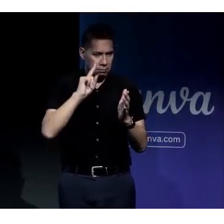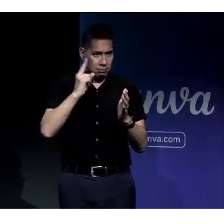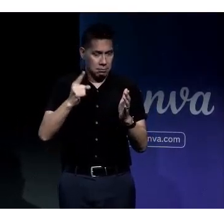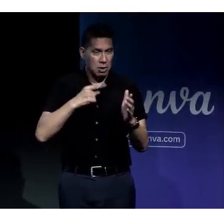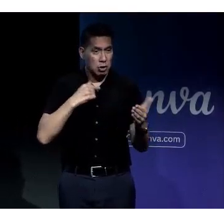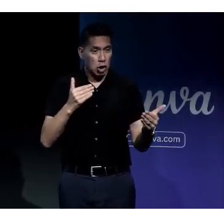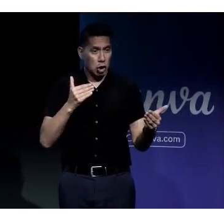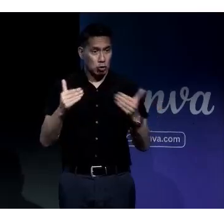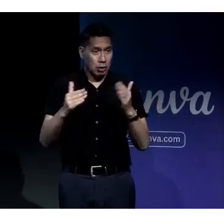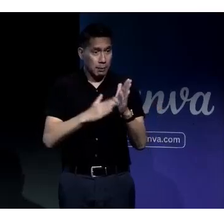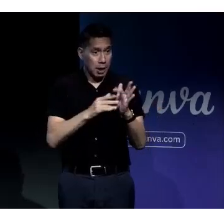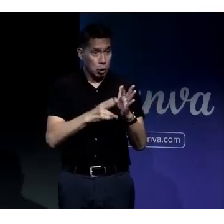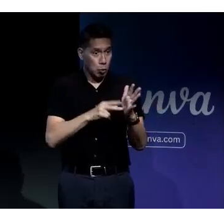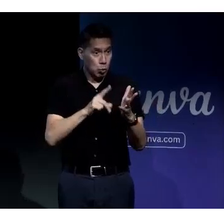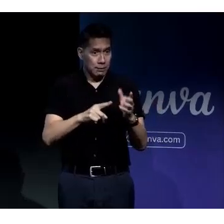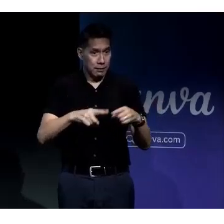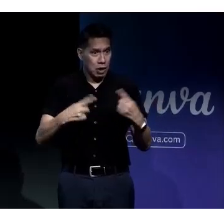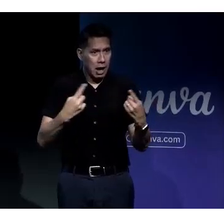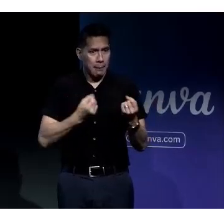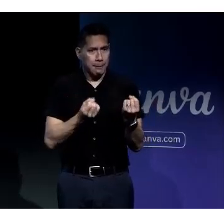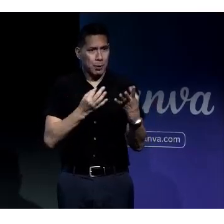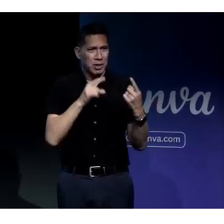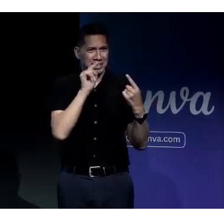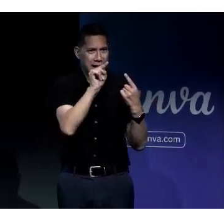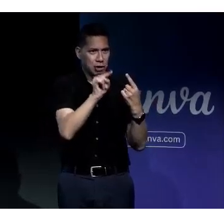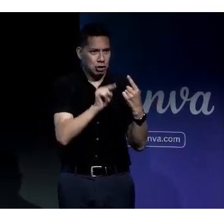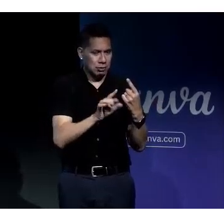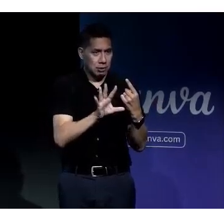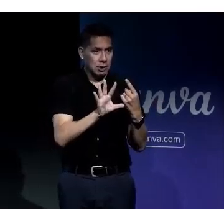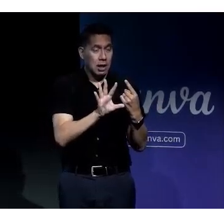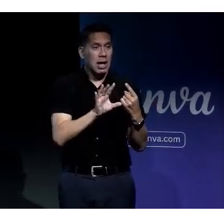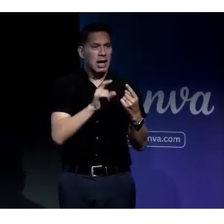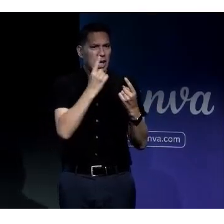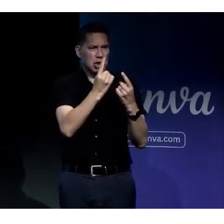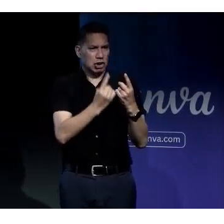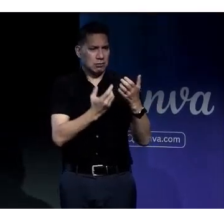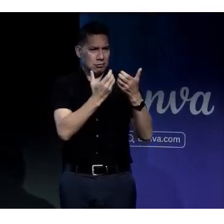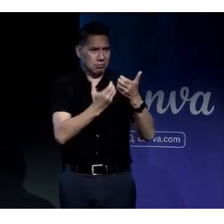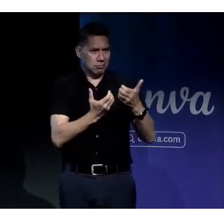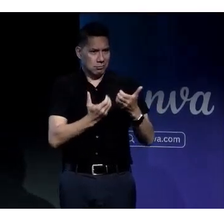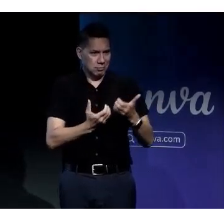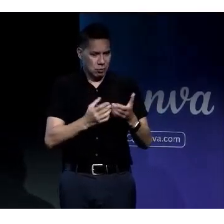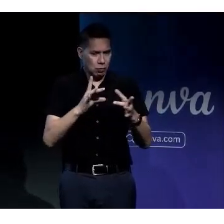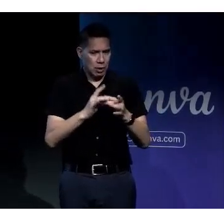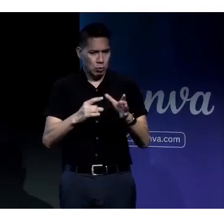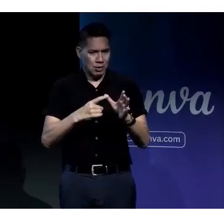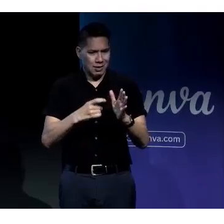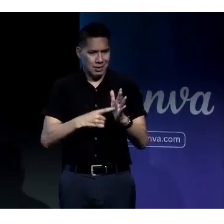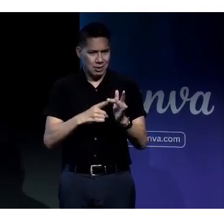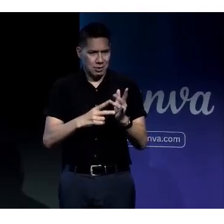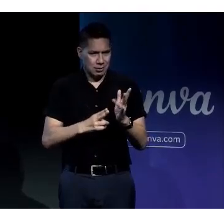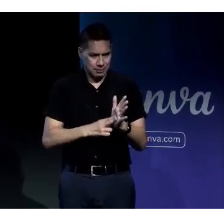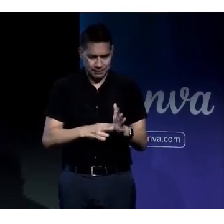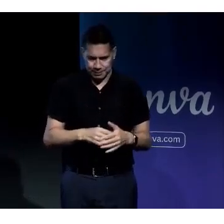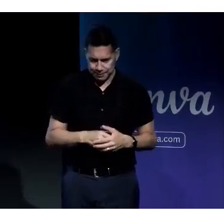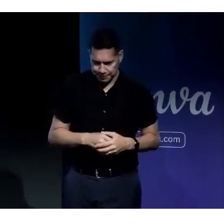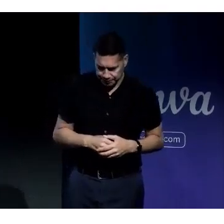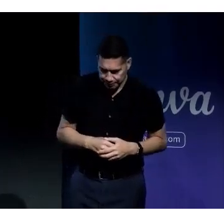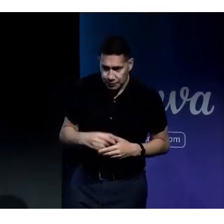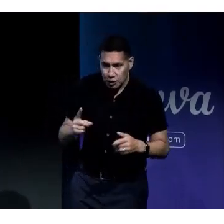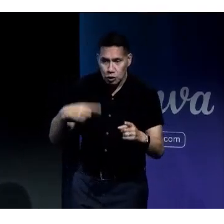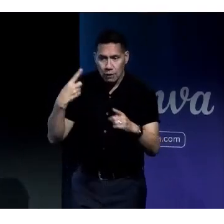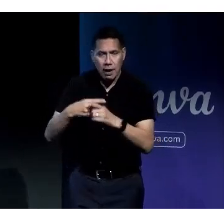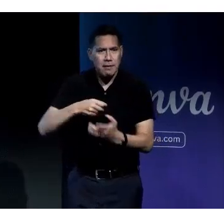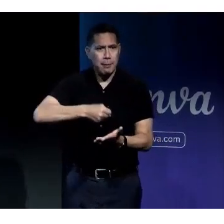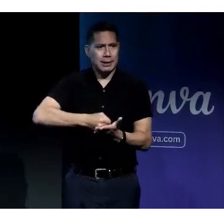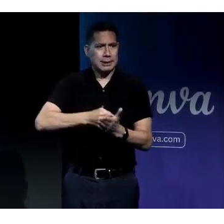menu pattern, which has no selection, and each item issues an action. So far we have our